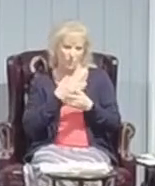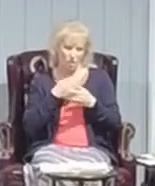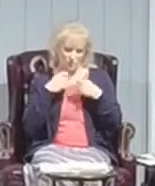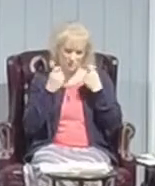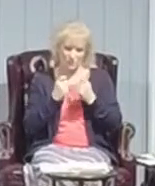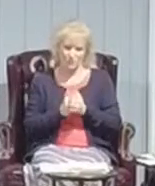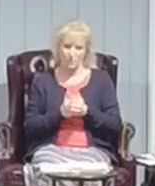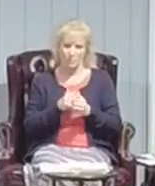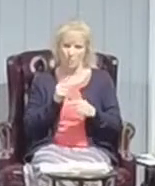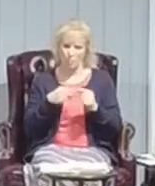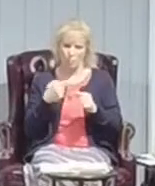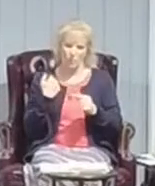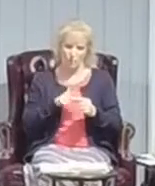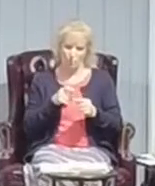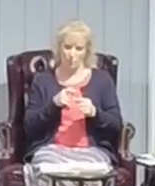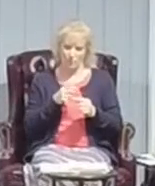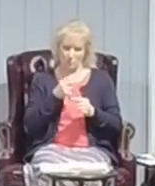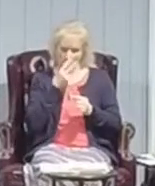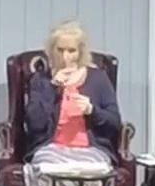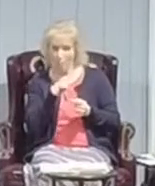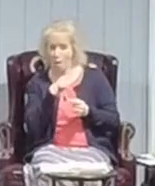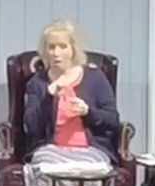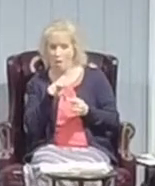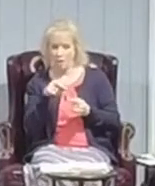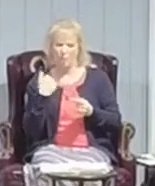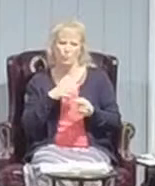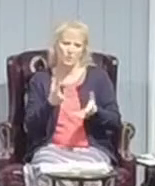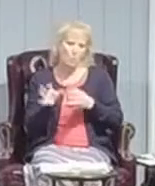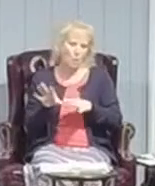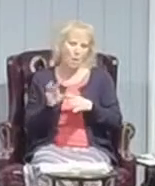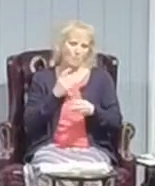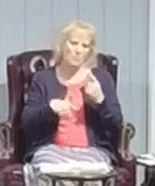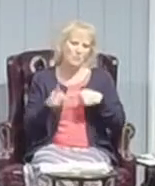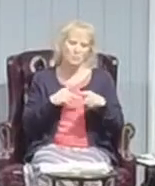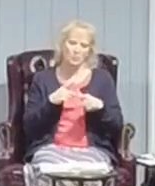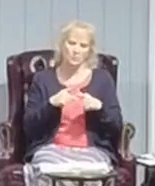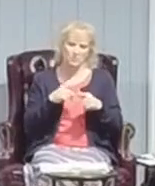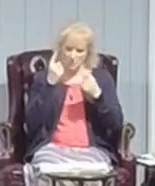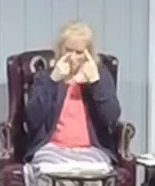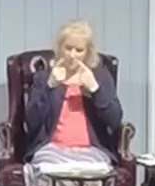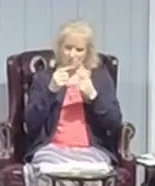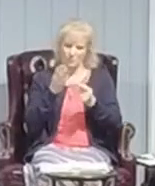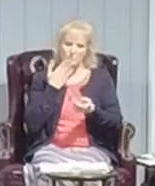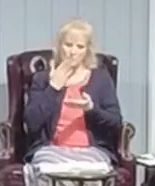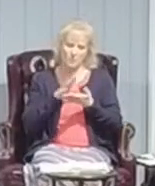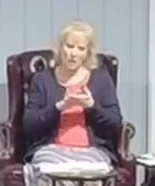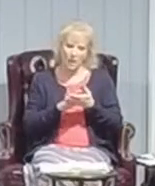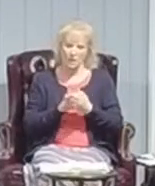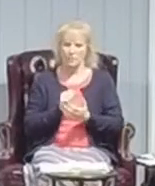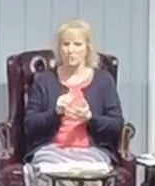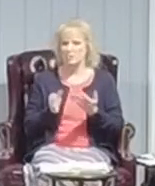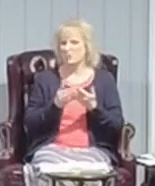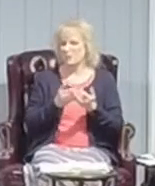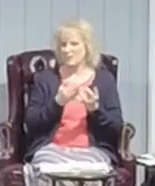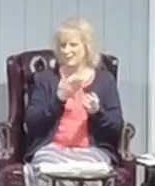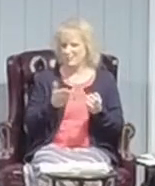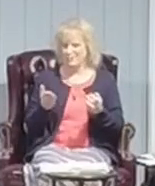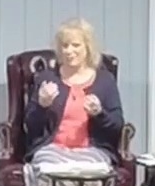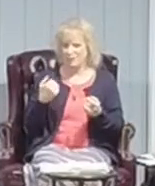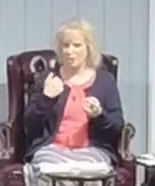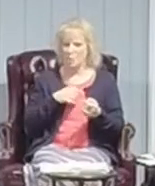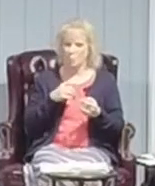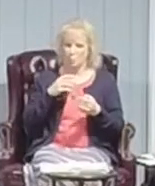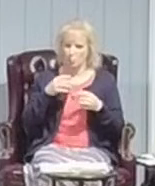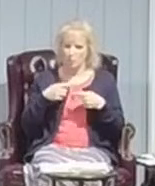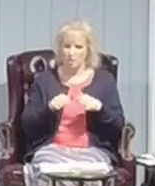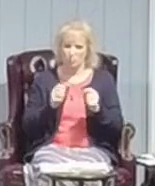get caught, you know, we didn't want people to think badly of us. So, you know, the easy thing for us to try to do as kids is to lie to cover up